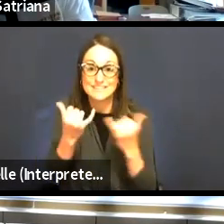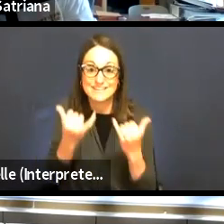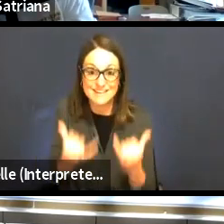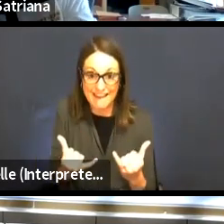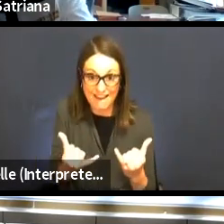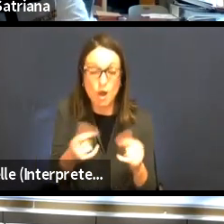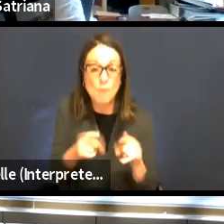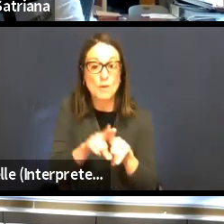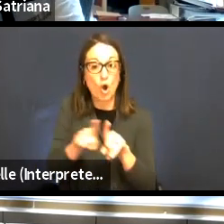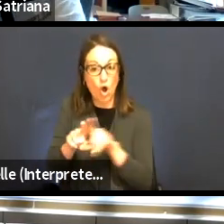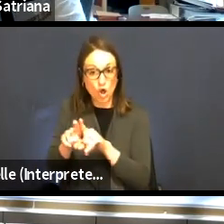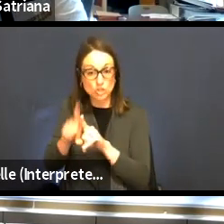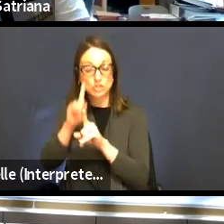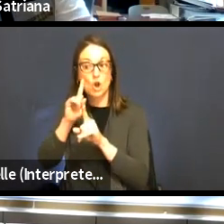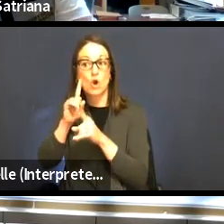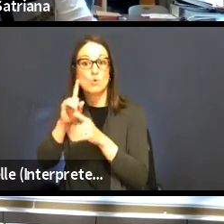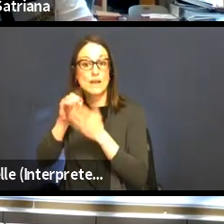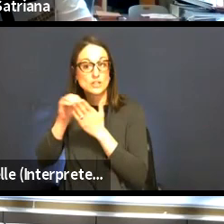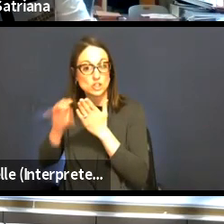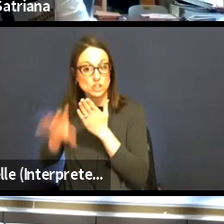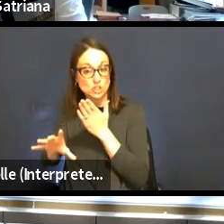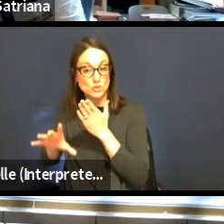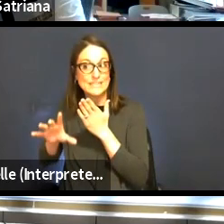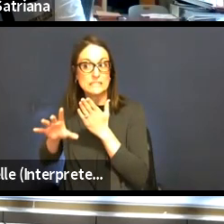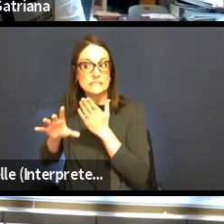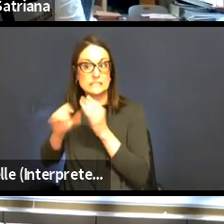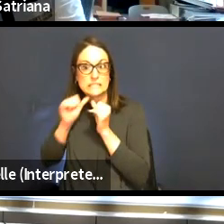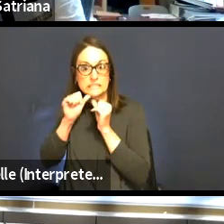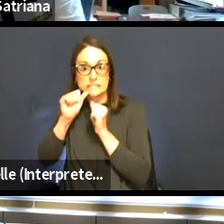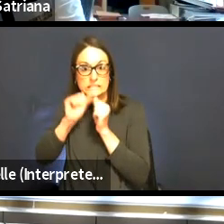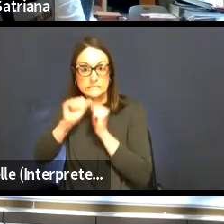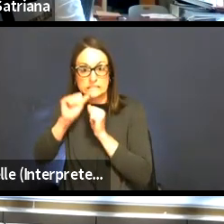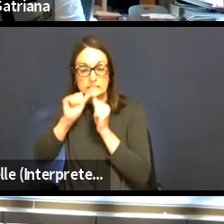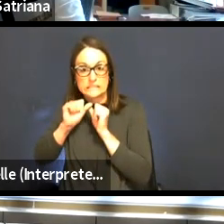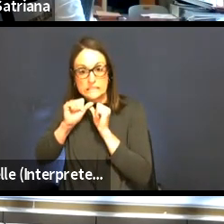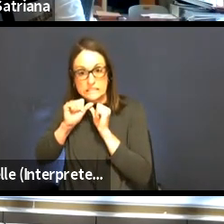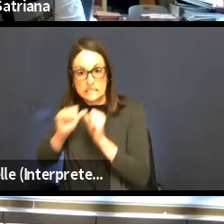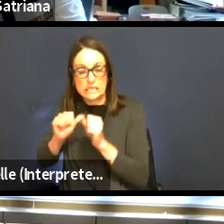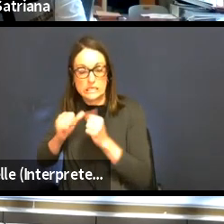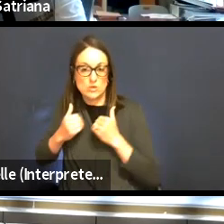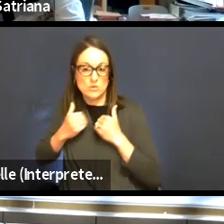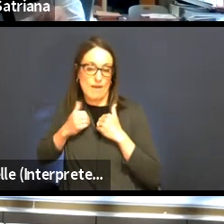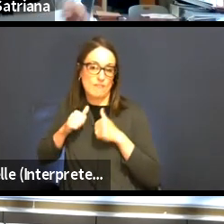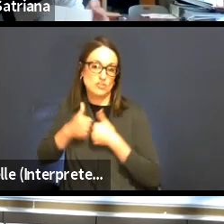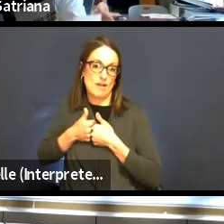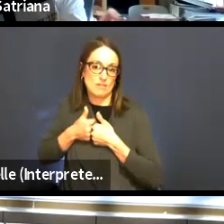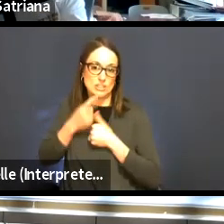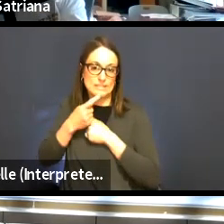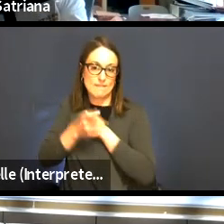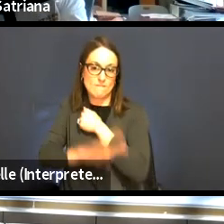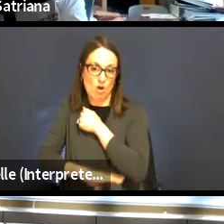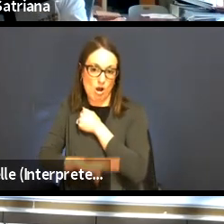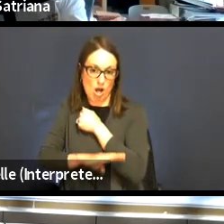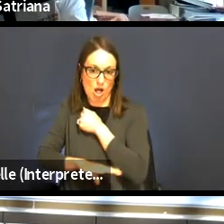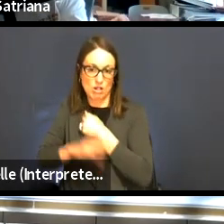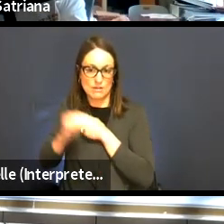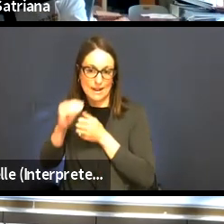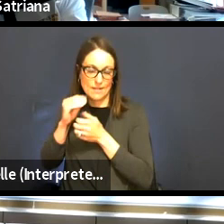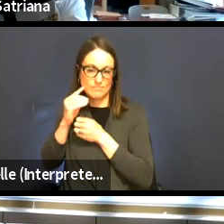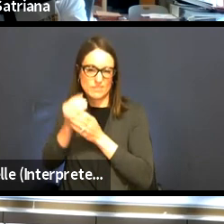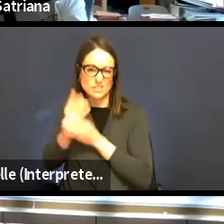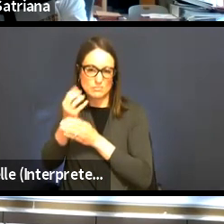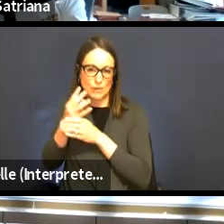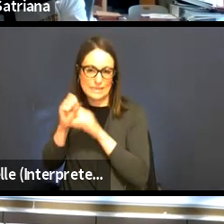as students are continuing to sort of have economic challenges in the fall and spring